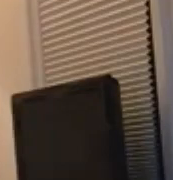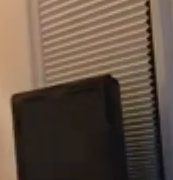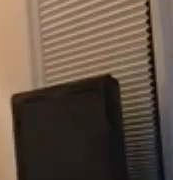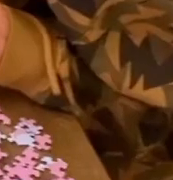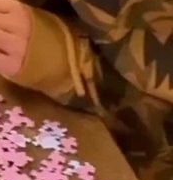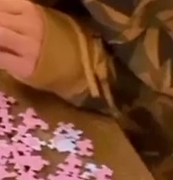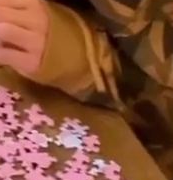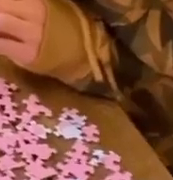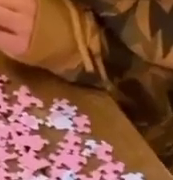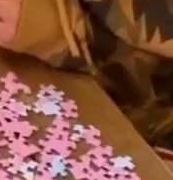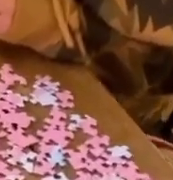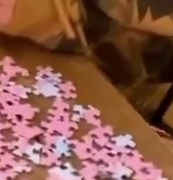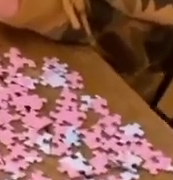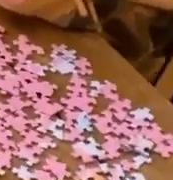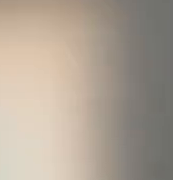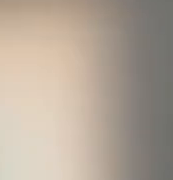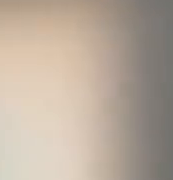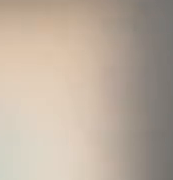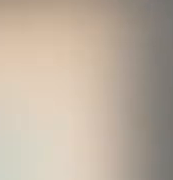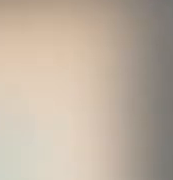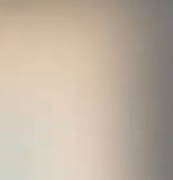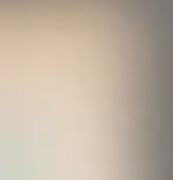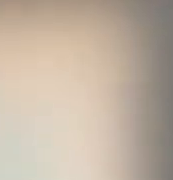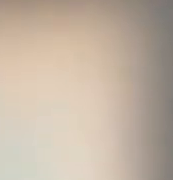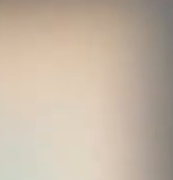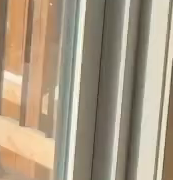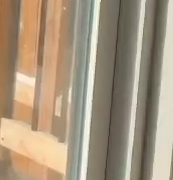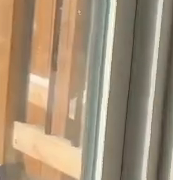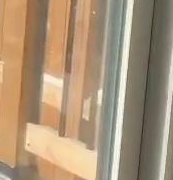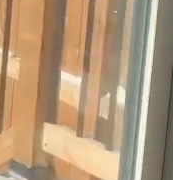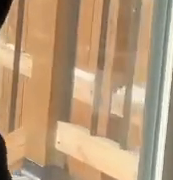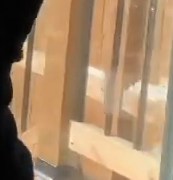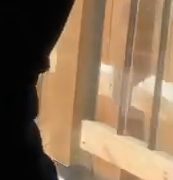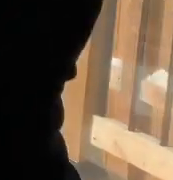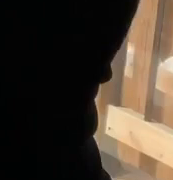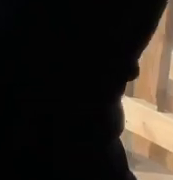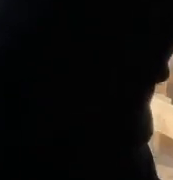For everyone who stayed in and stayed out.